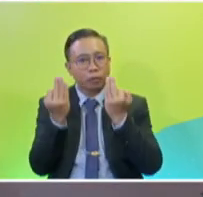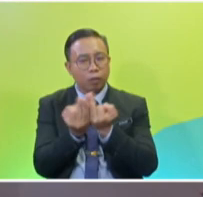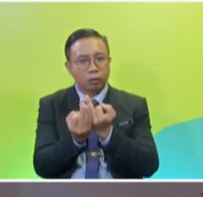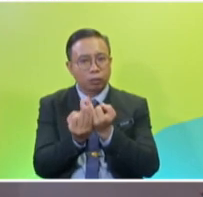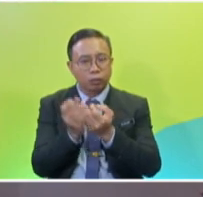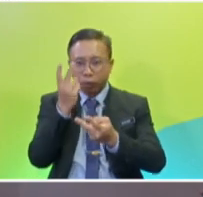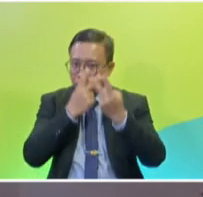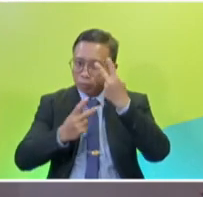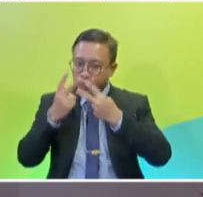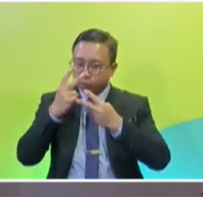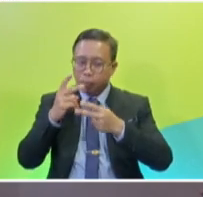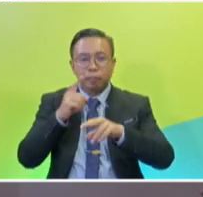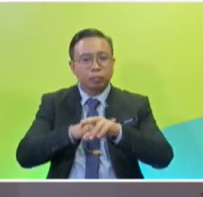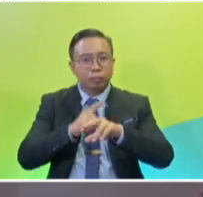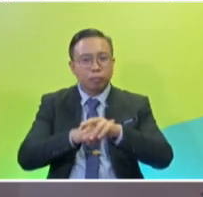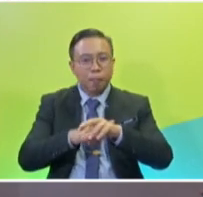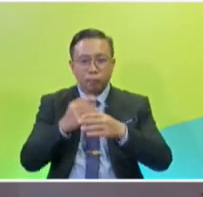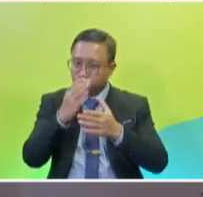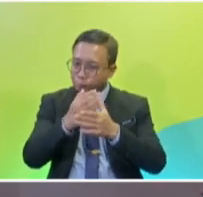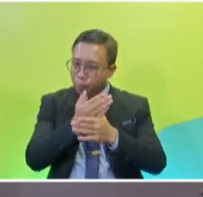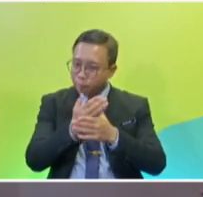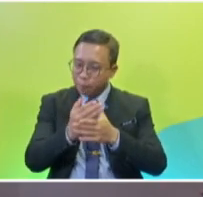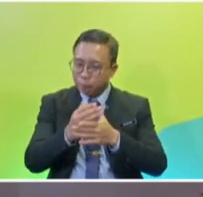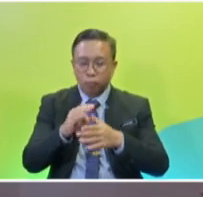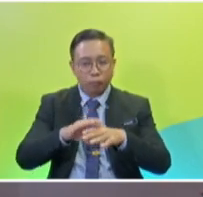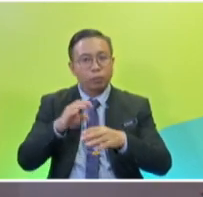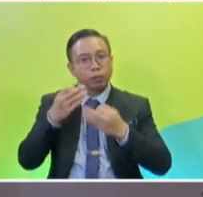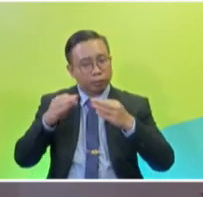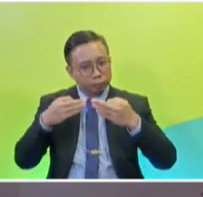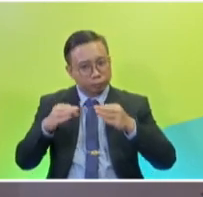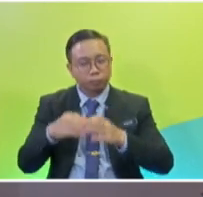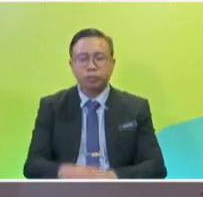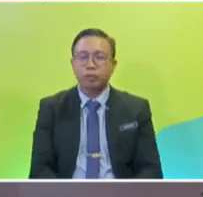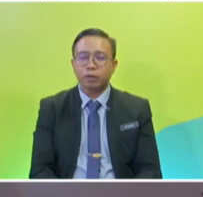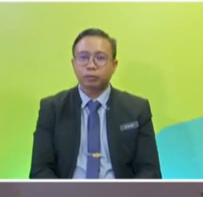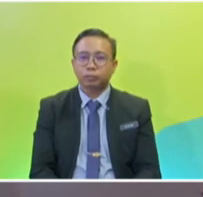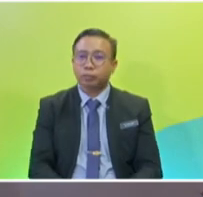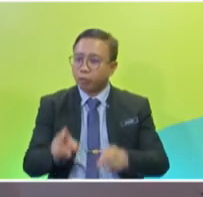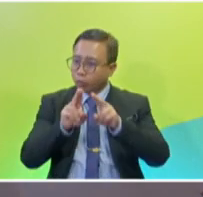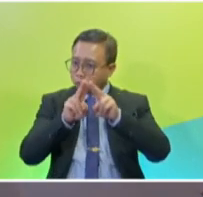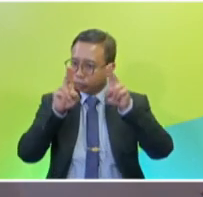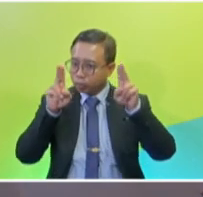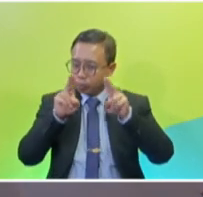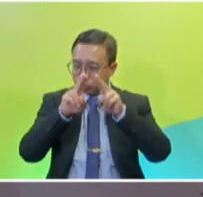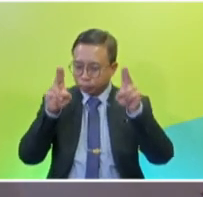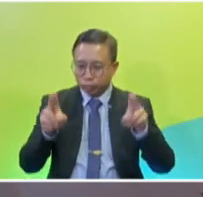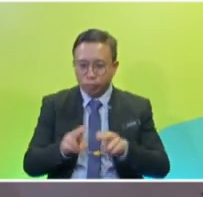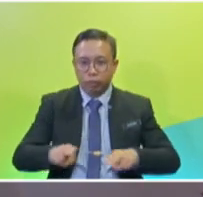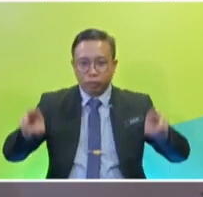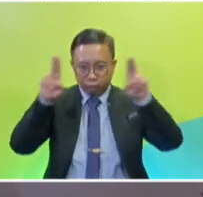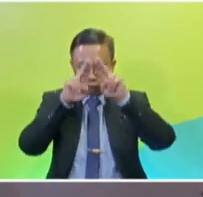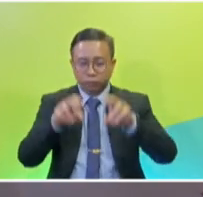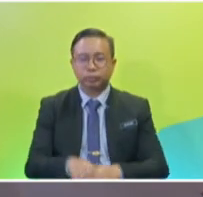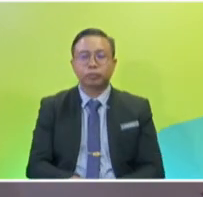is what I do during my spare time. Mm-hmm. With my family, definitely. Priority. Oh, fun. Okay, so I'm going to have